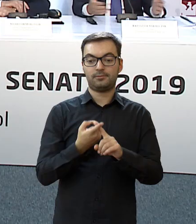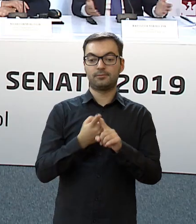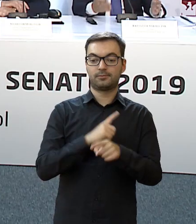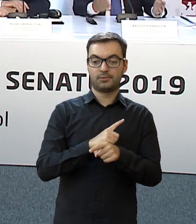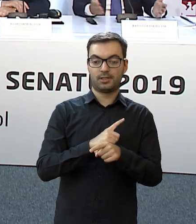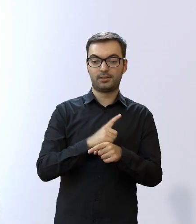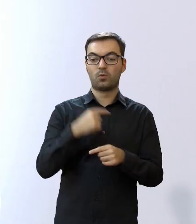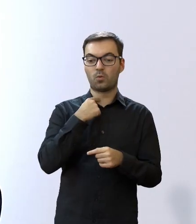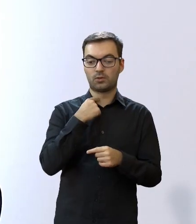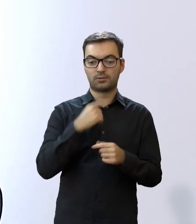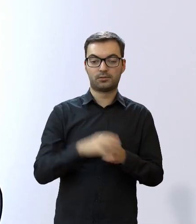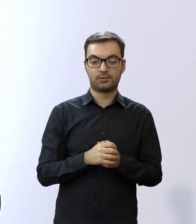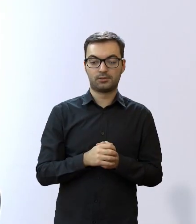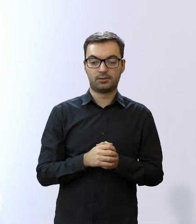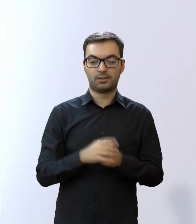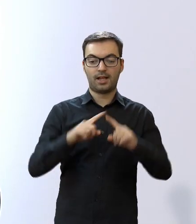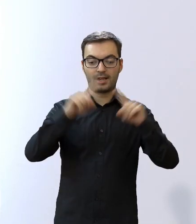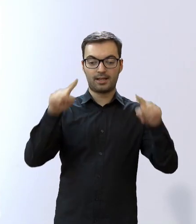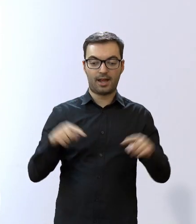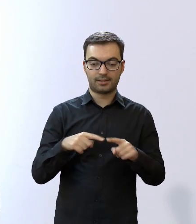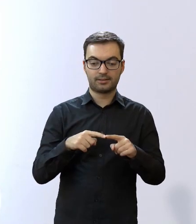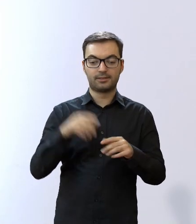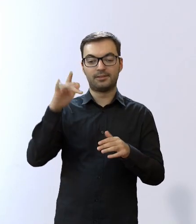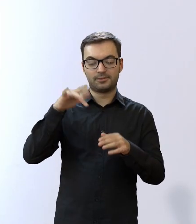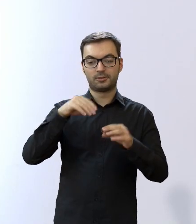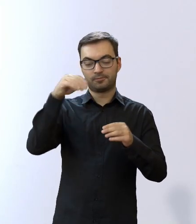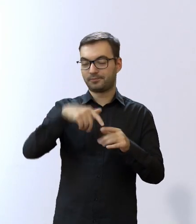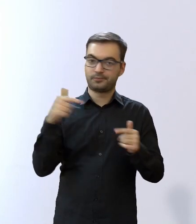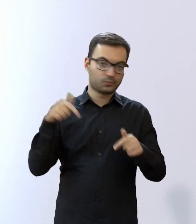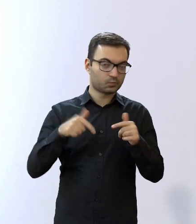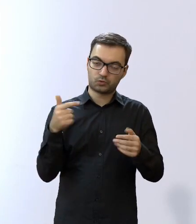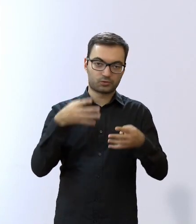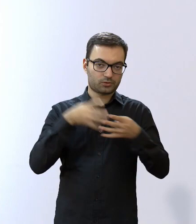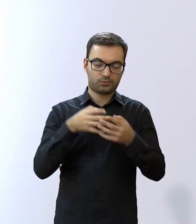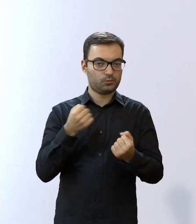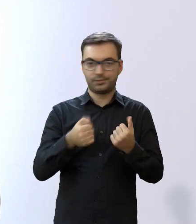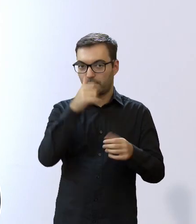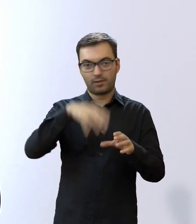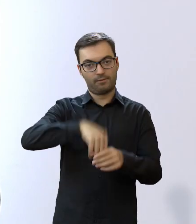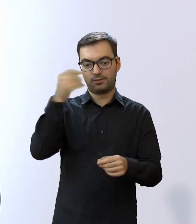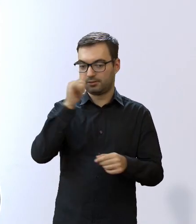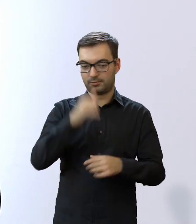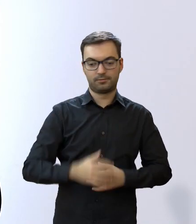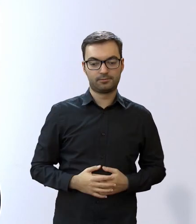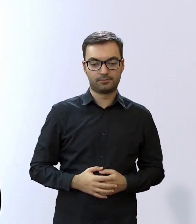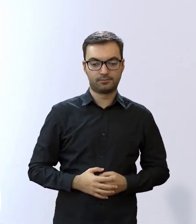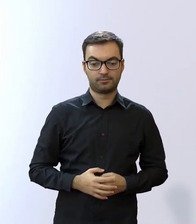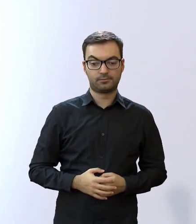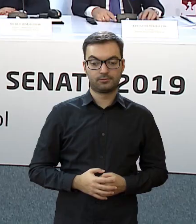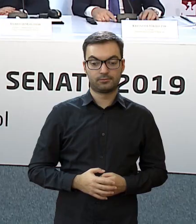cry over spilled milk. We will have to analyze and invalidate those ballot papers.